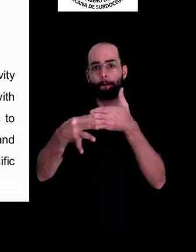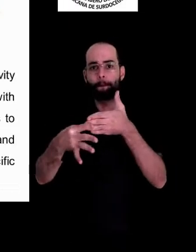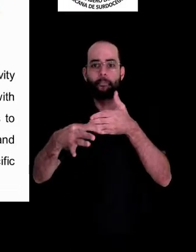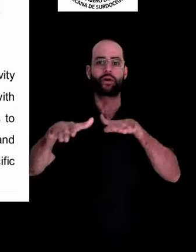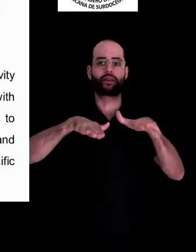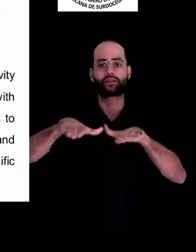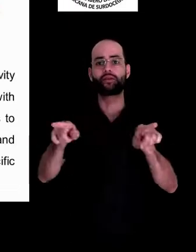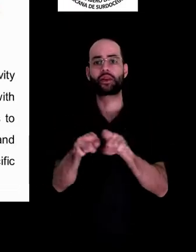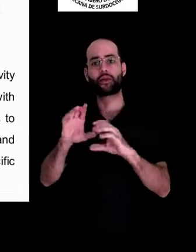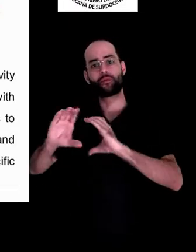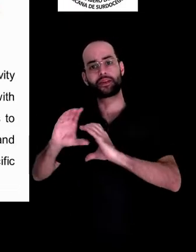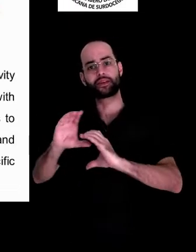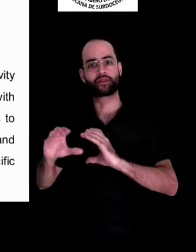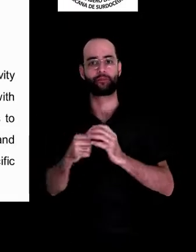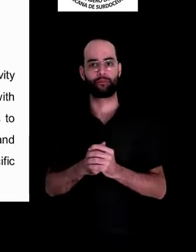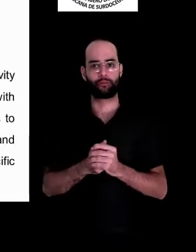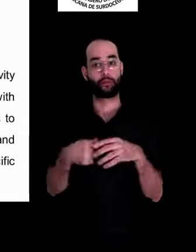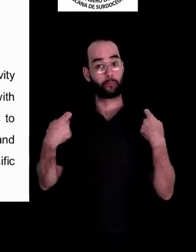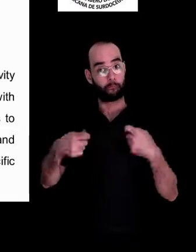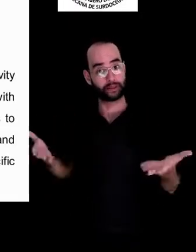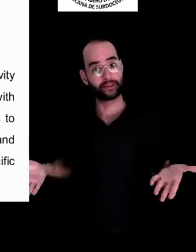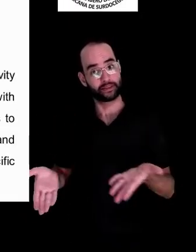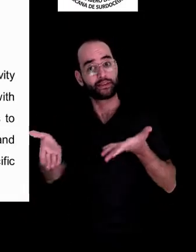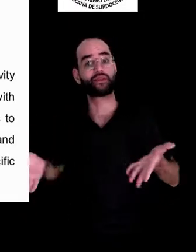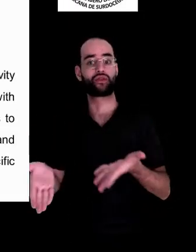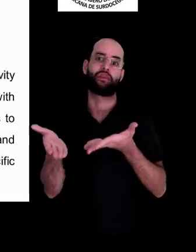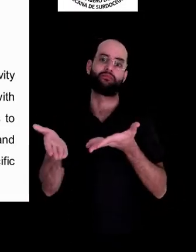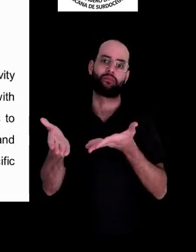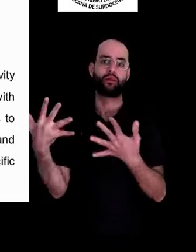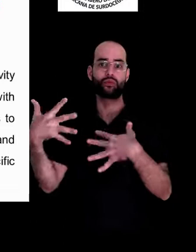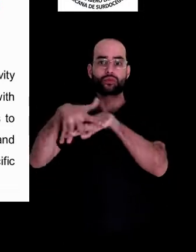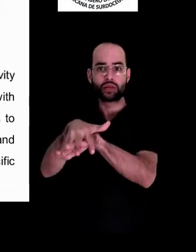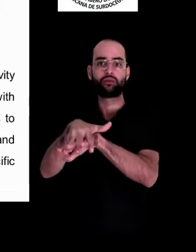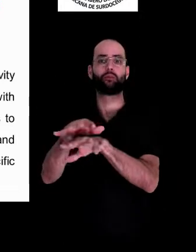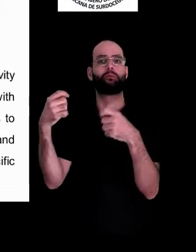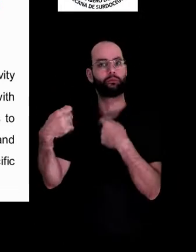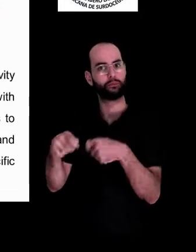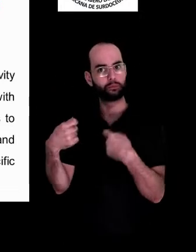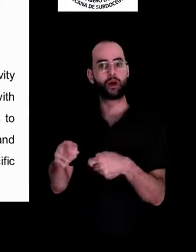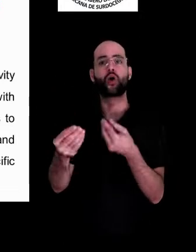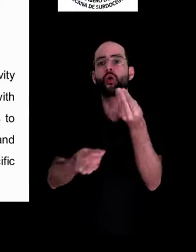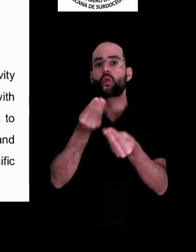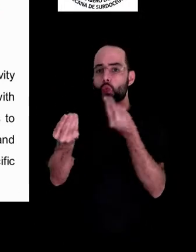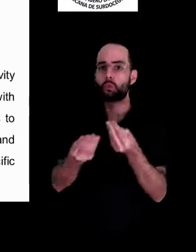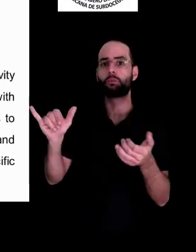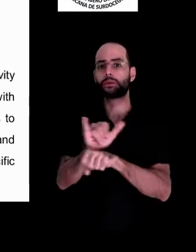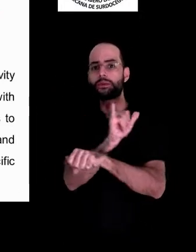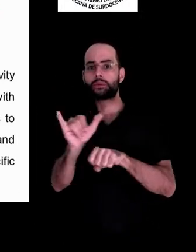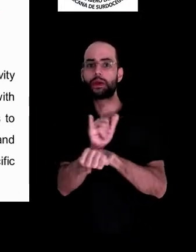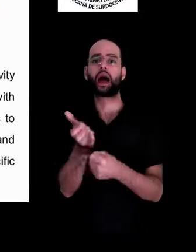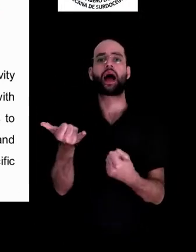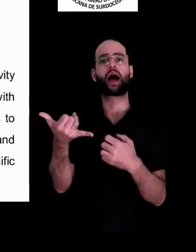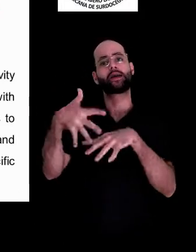disability generated by sensory impairment of such gravity that it is difficult to